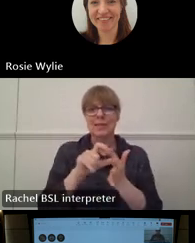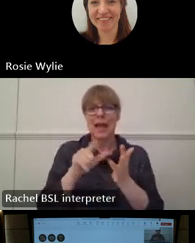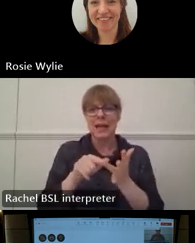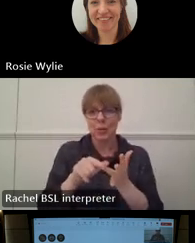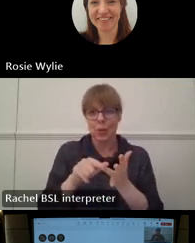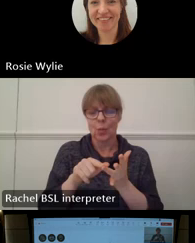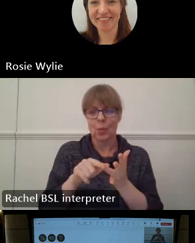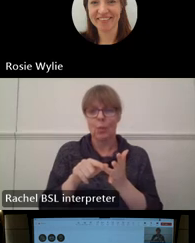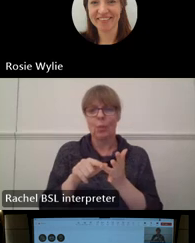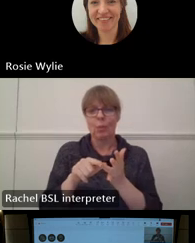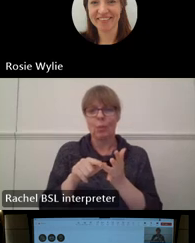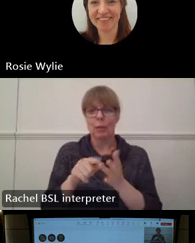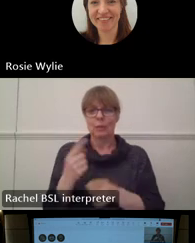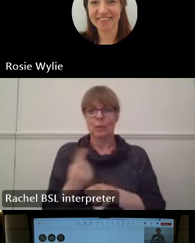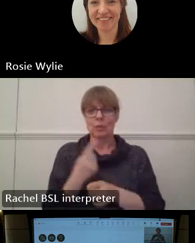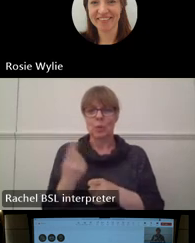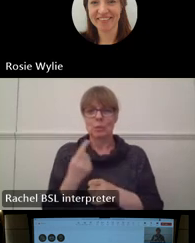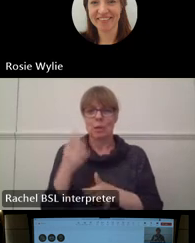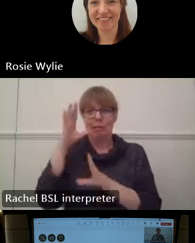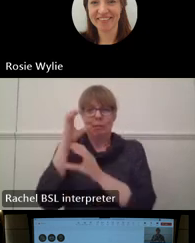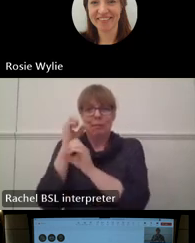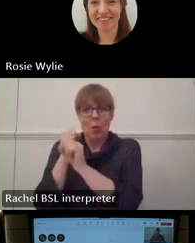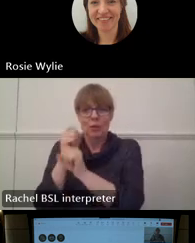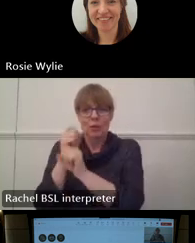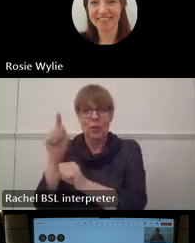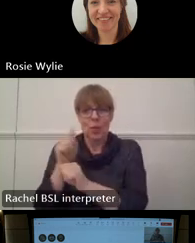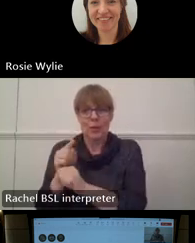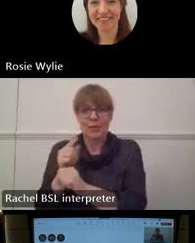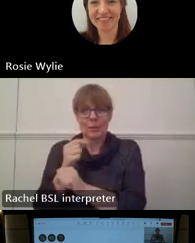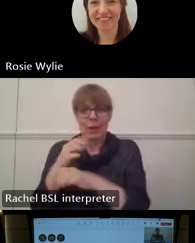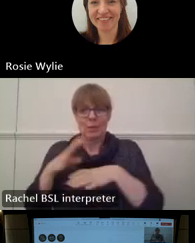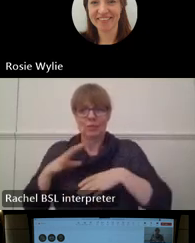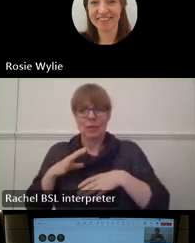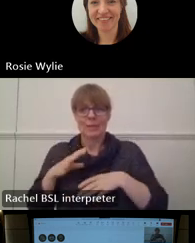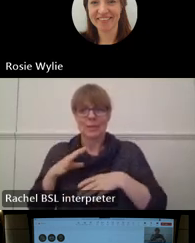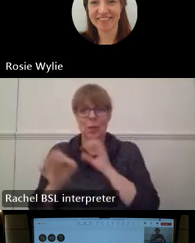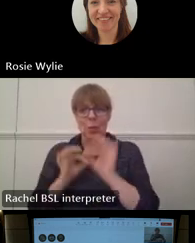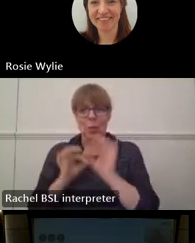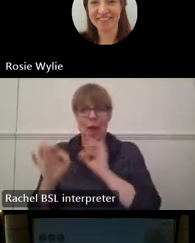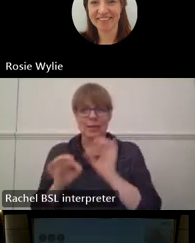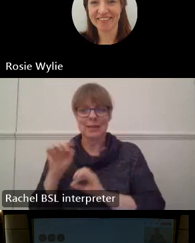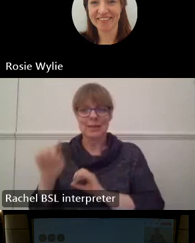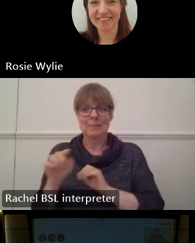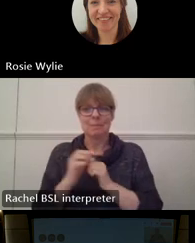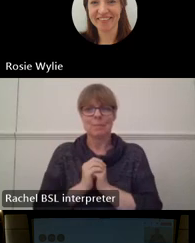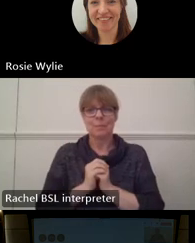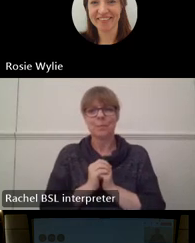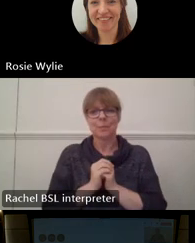panel discussion, and I am not running the panel because Tamsin Russell,